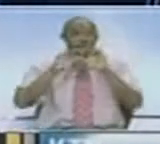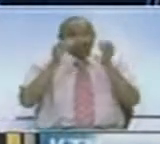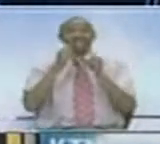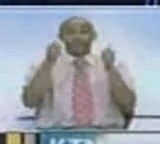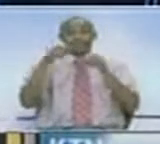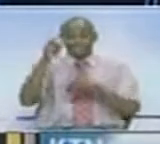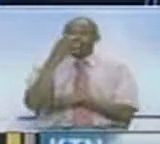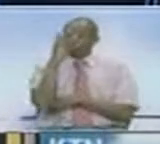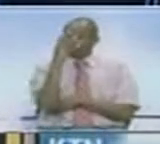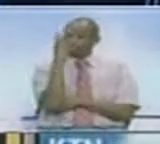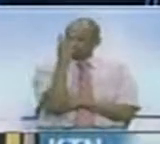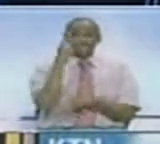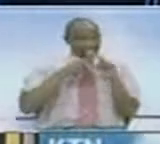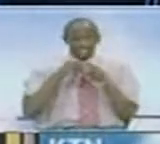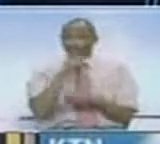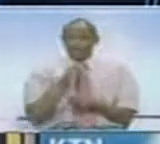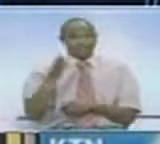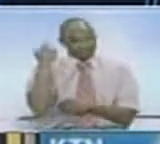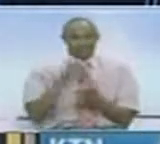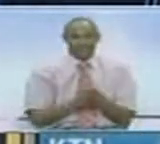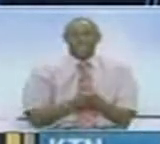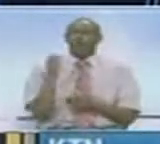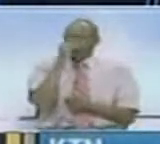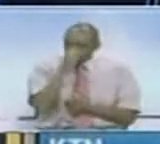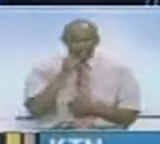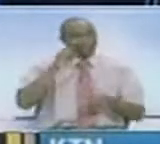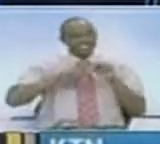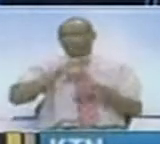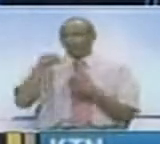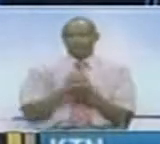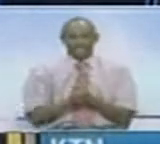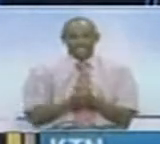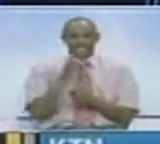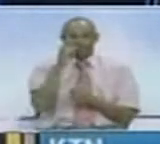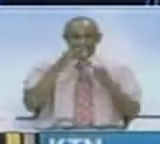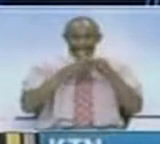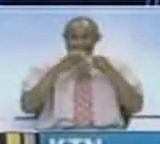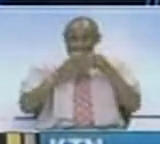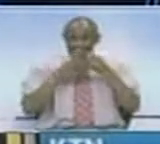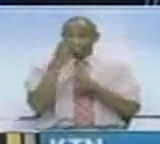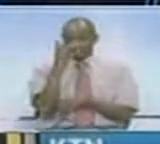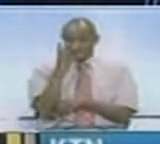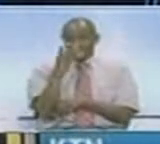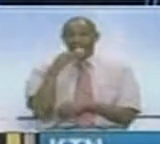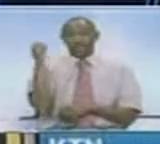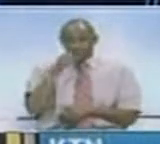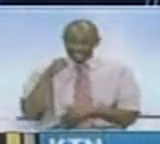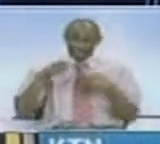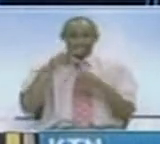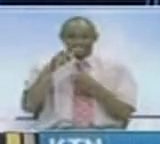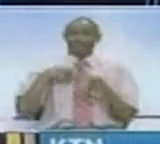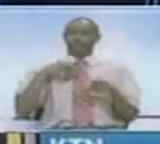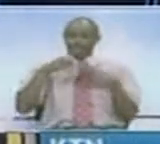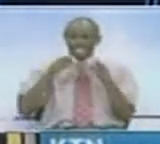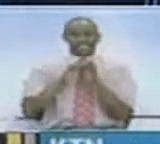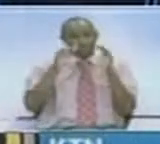was 42 years in 1994 when he scored, and he's also the oldest player to have ever played